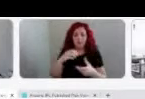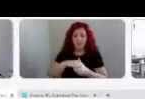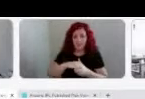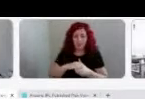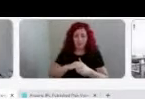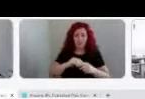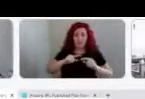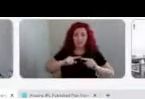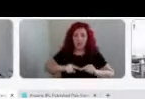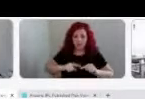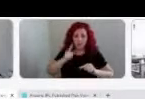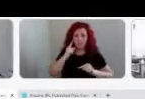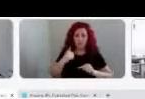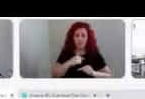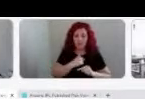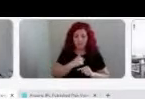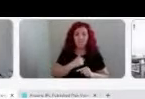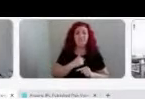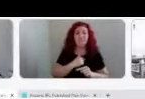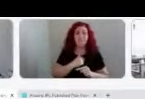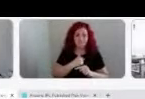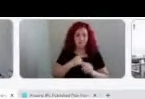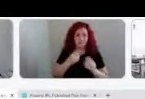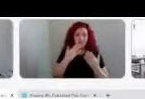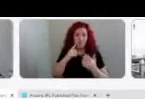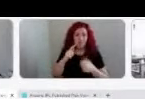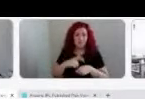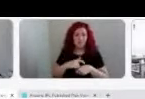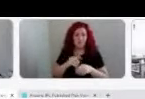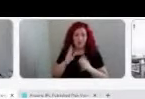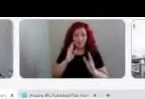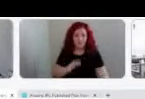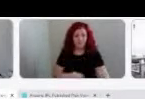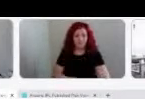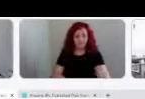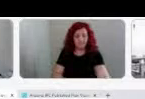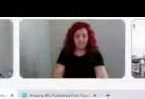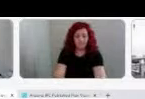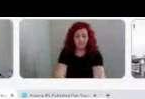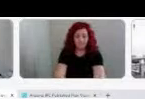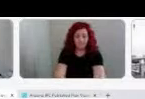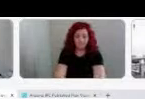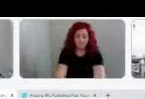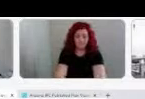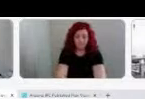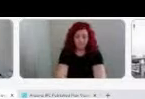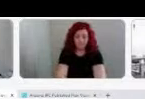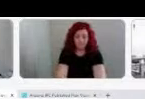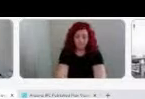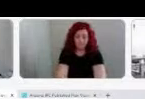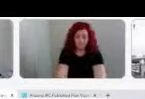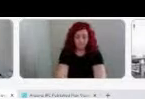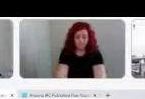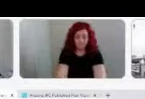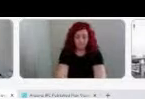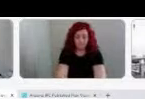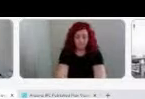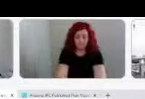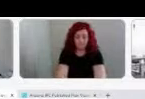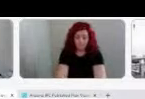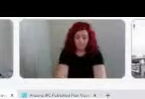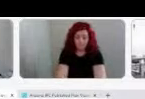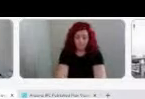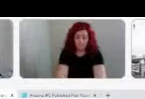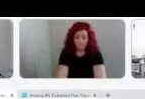us thank you so much for your time and thank you for listening thank you the next three speakers are luis good